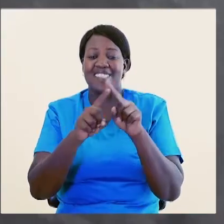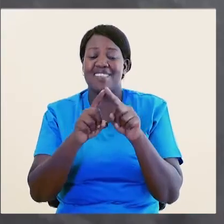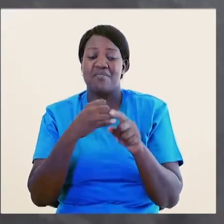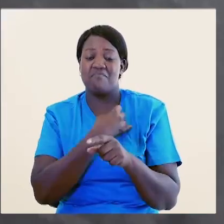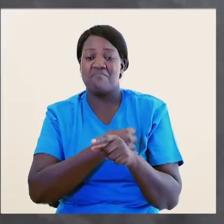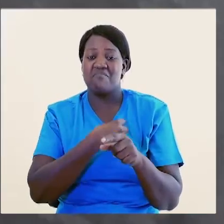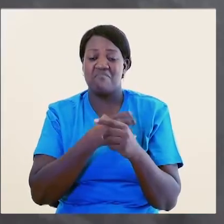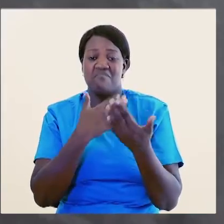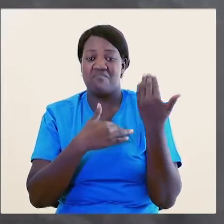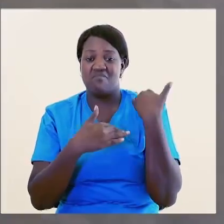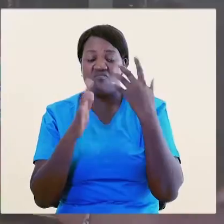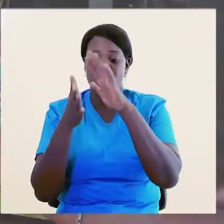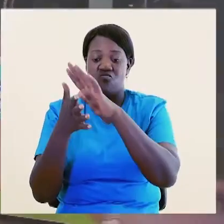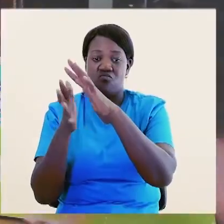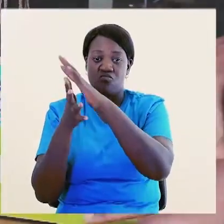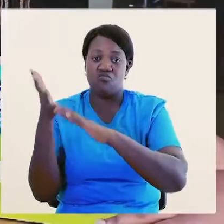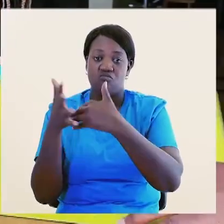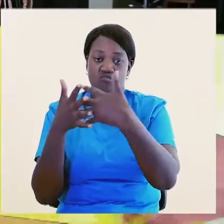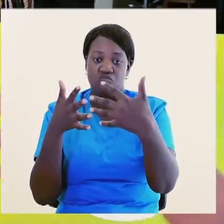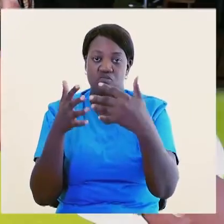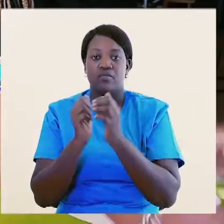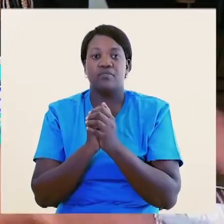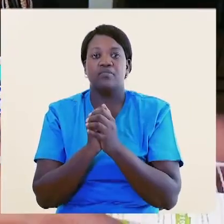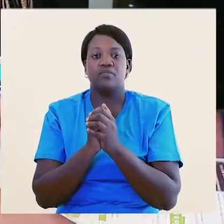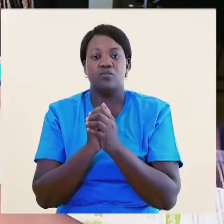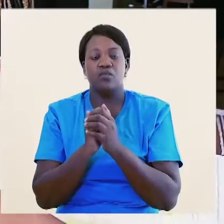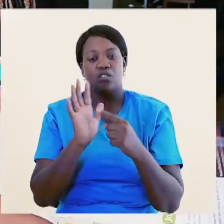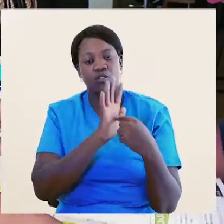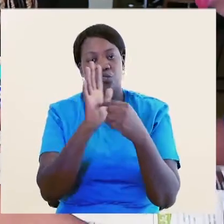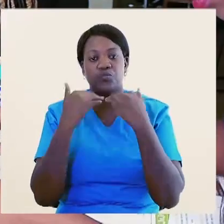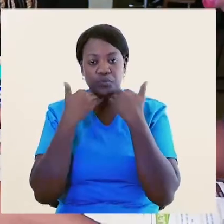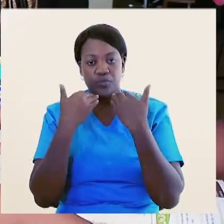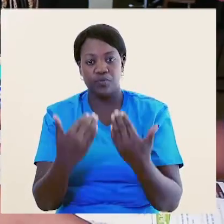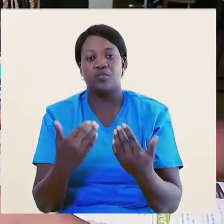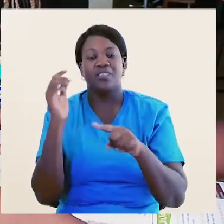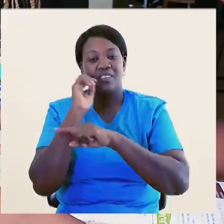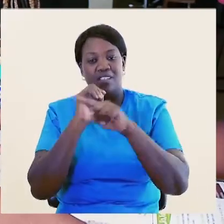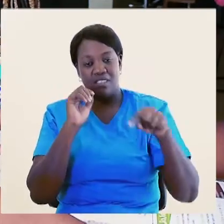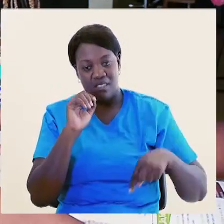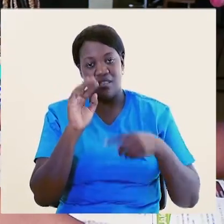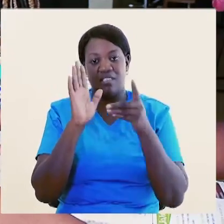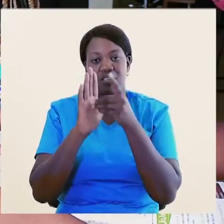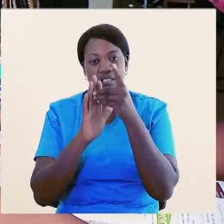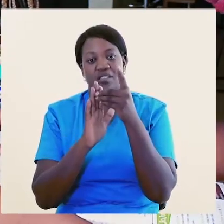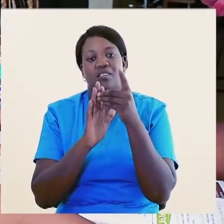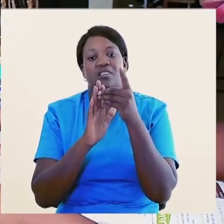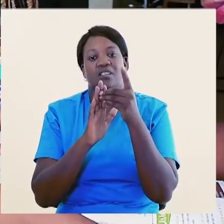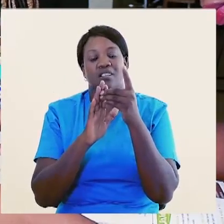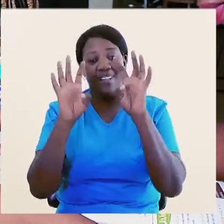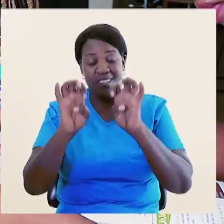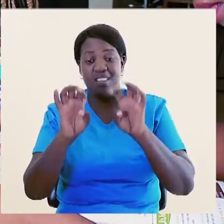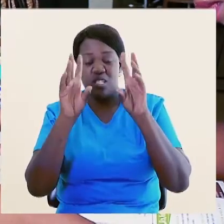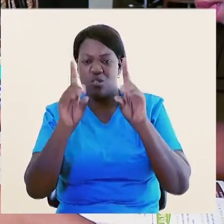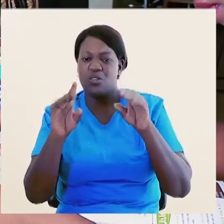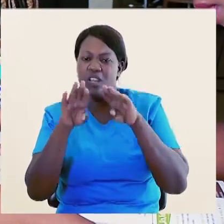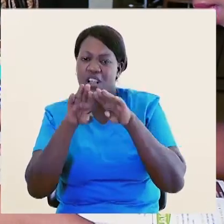we looked at before. We get another important indicator of a country's development when we look at the level of education